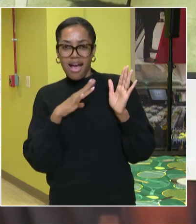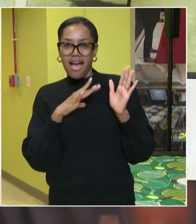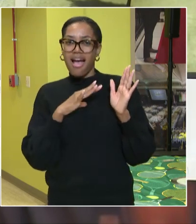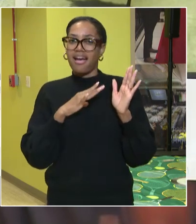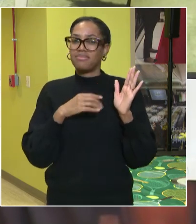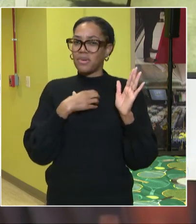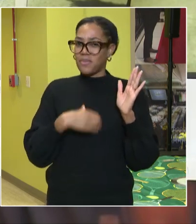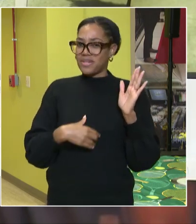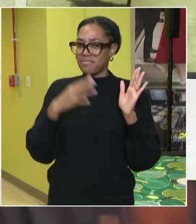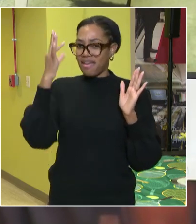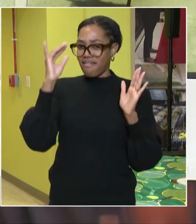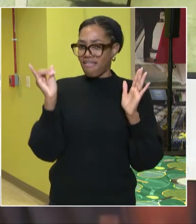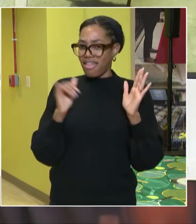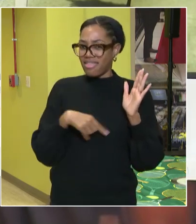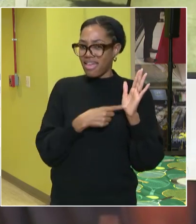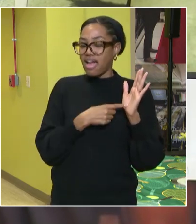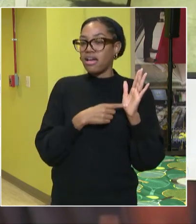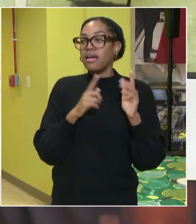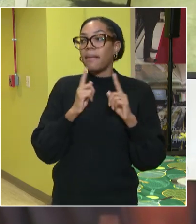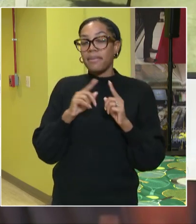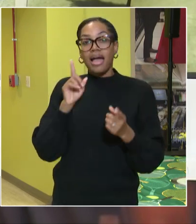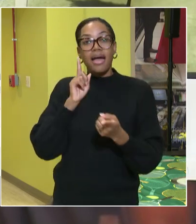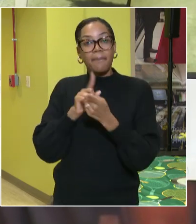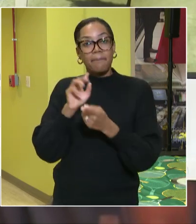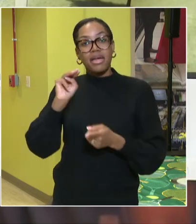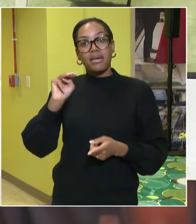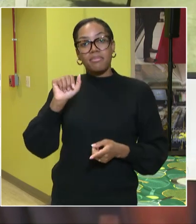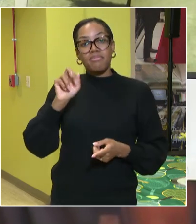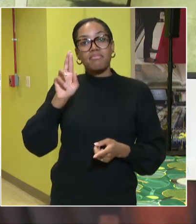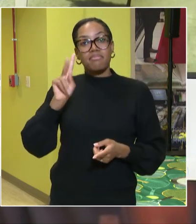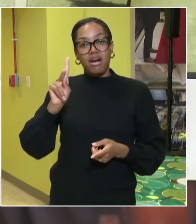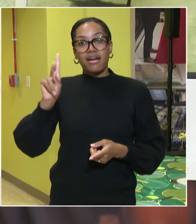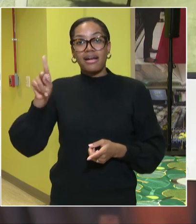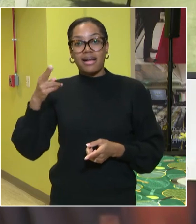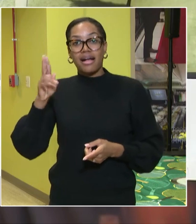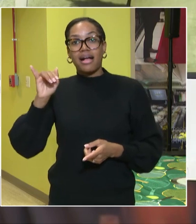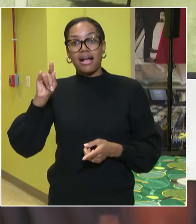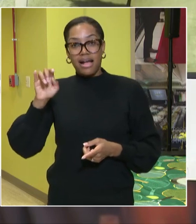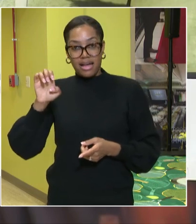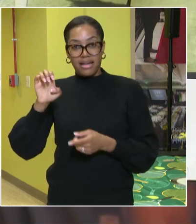met Mark Ide, was at that event. Tatum,